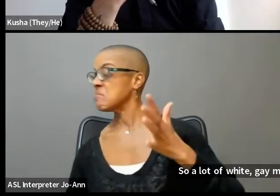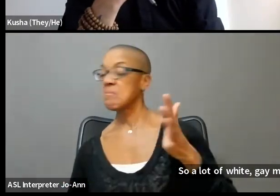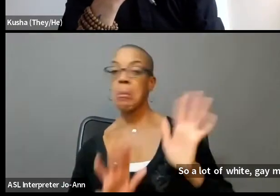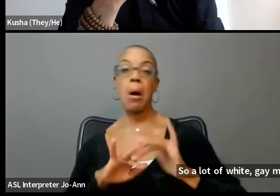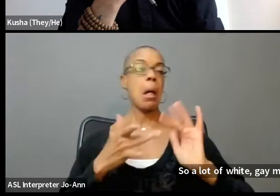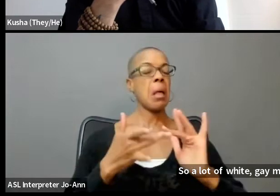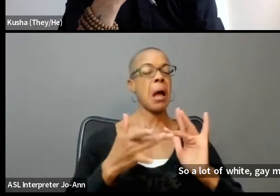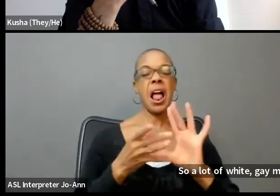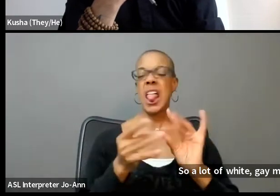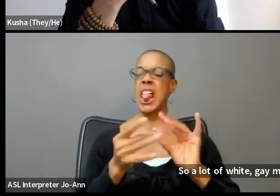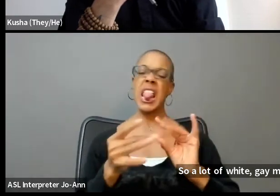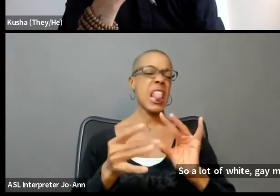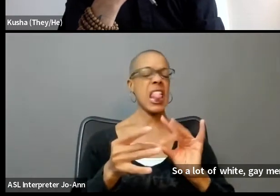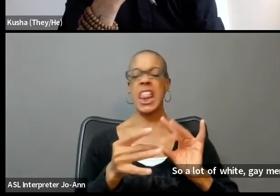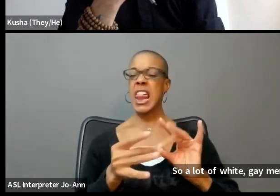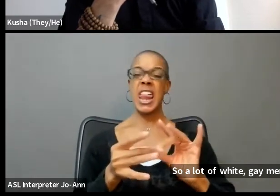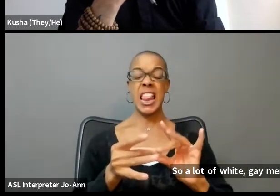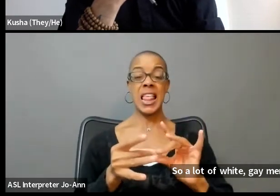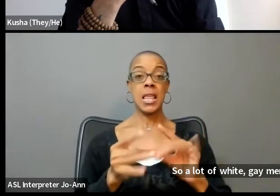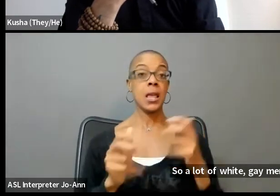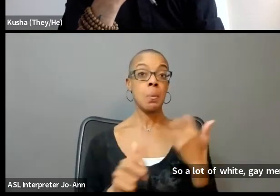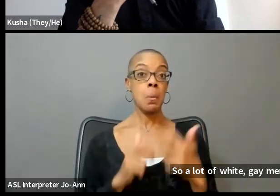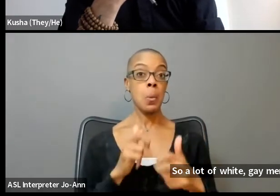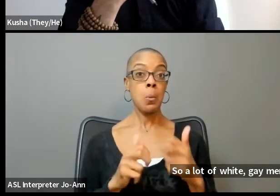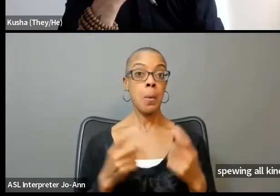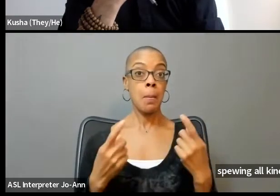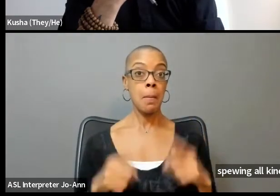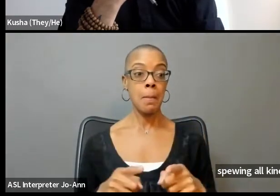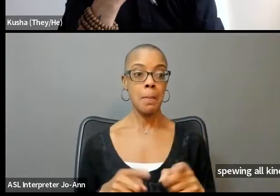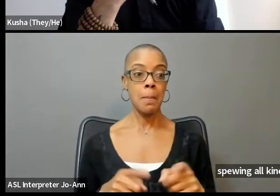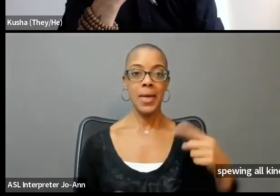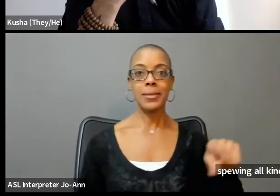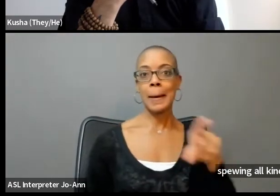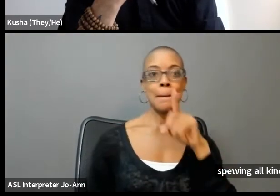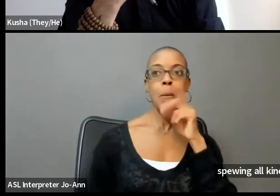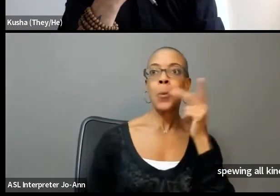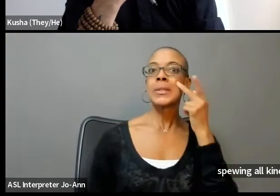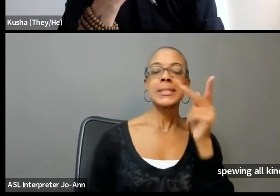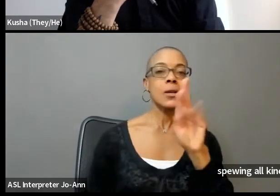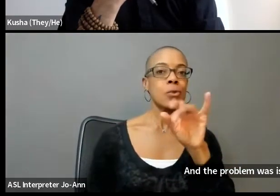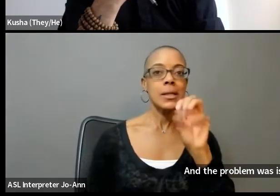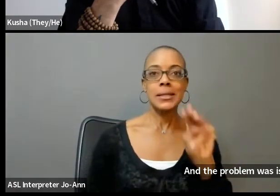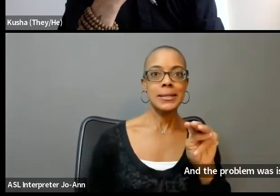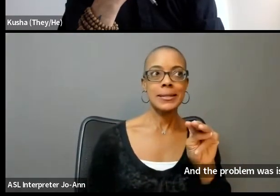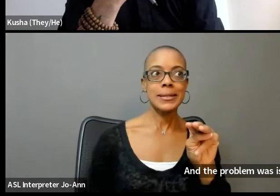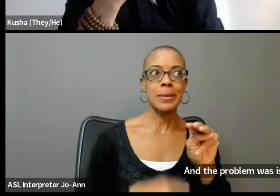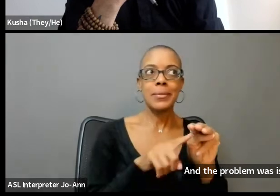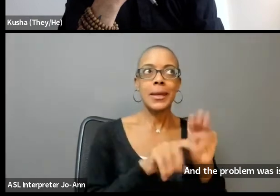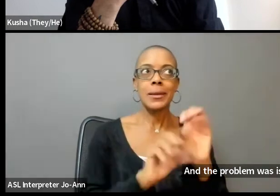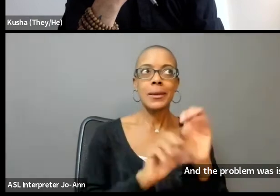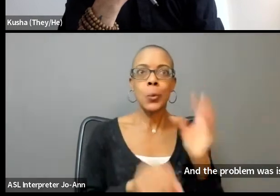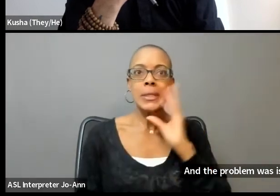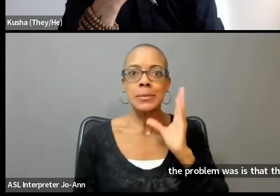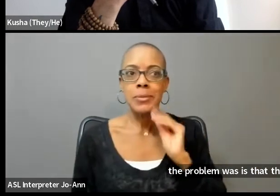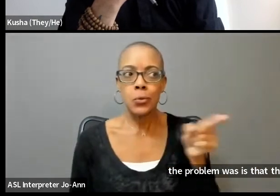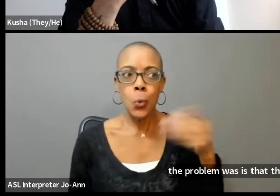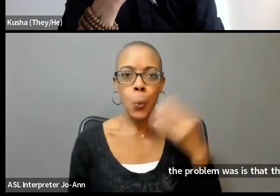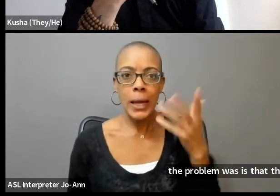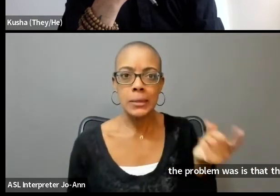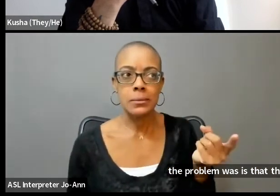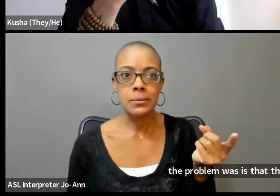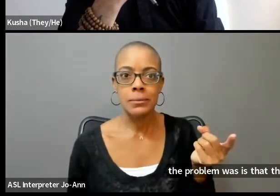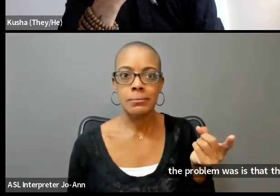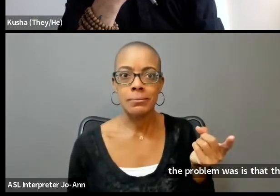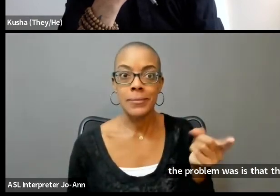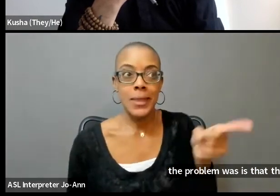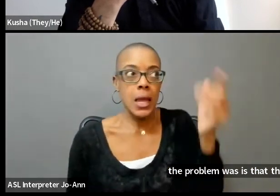terrible things. And the problem is that they don't see racism because they don't experience it. So they don't know that